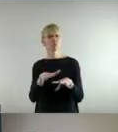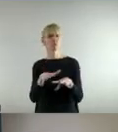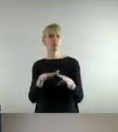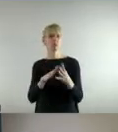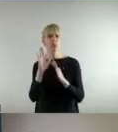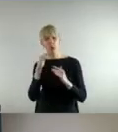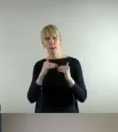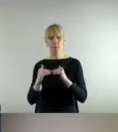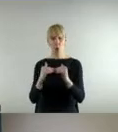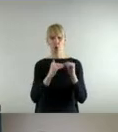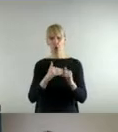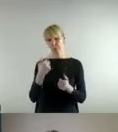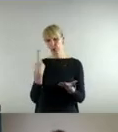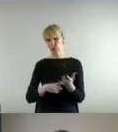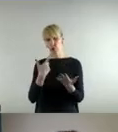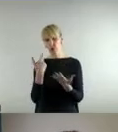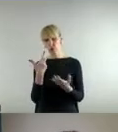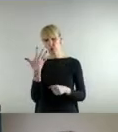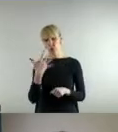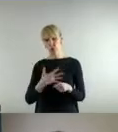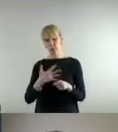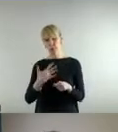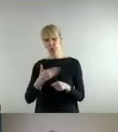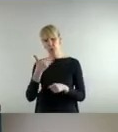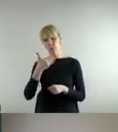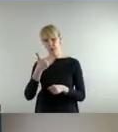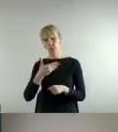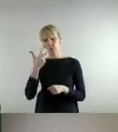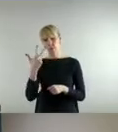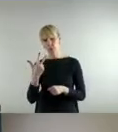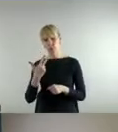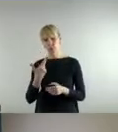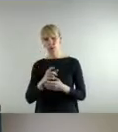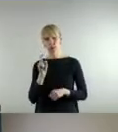And we were also afraid that this could happen also in the center of the city.